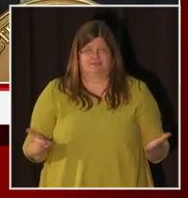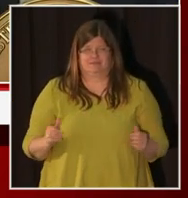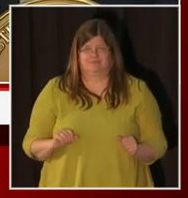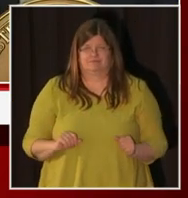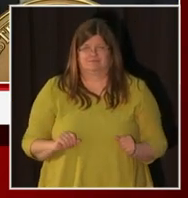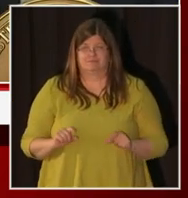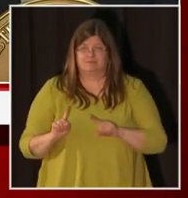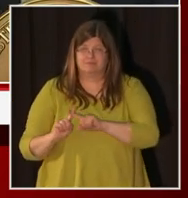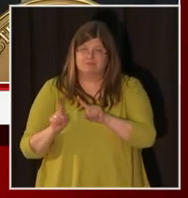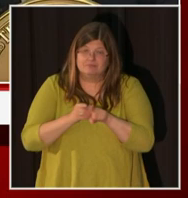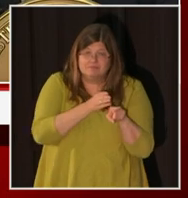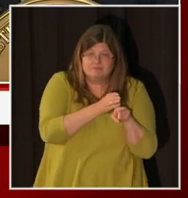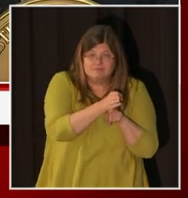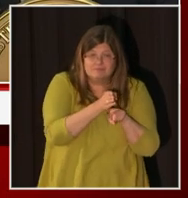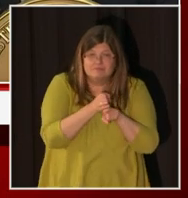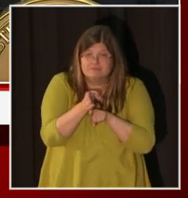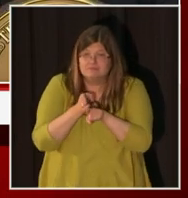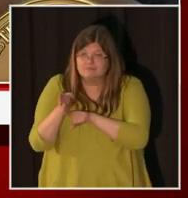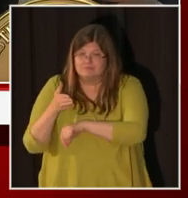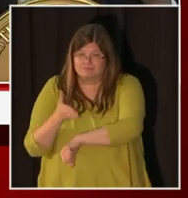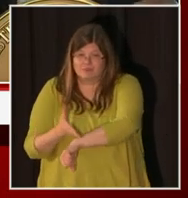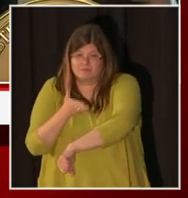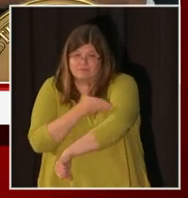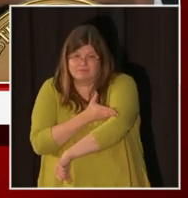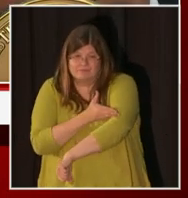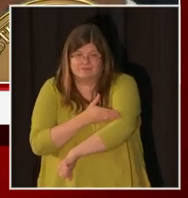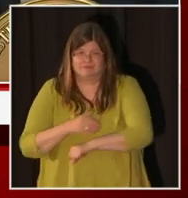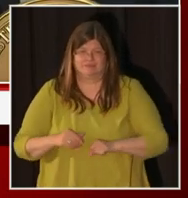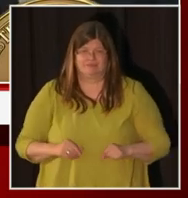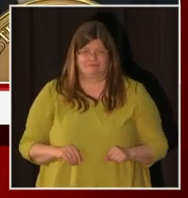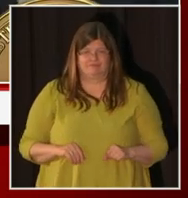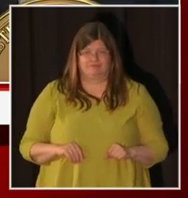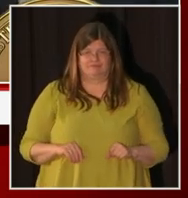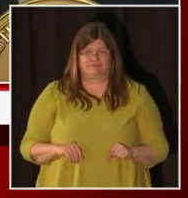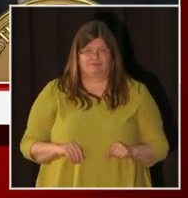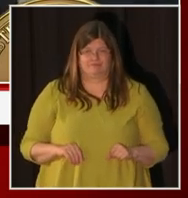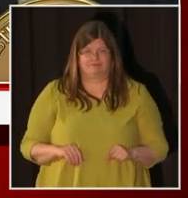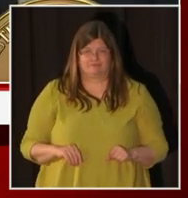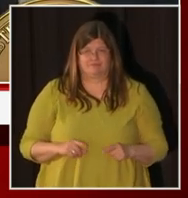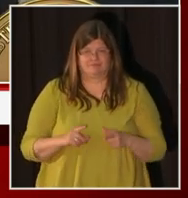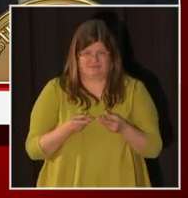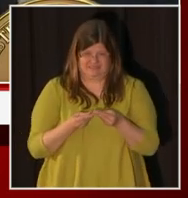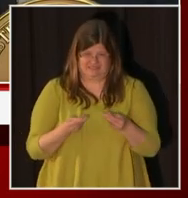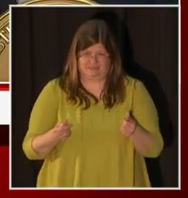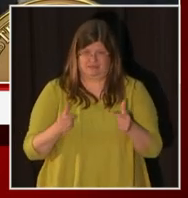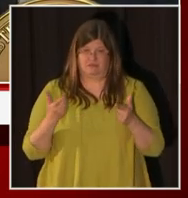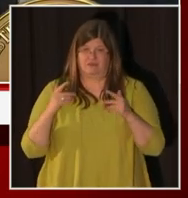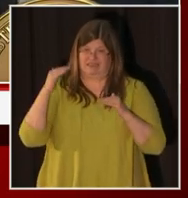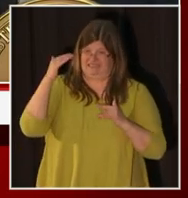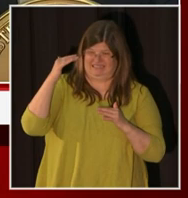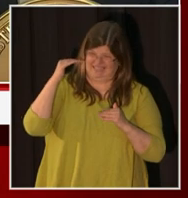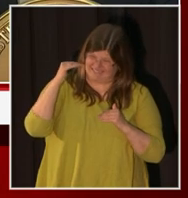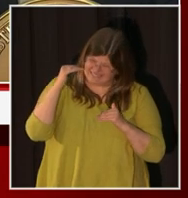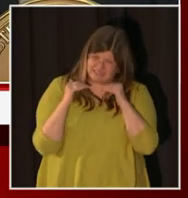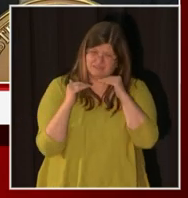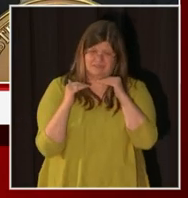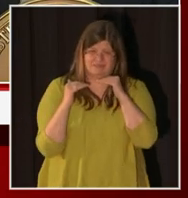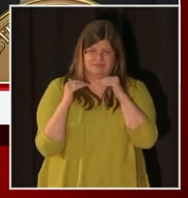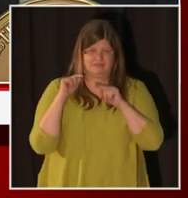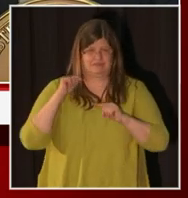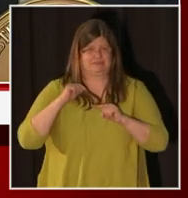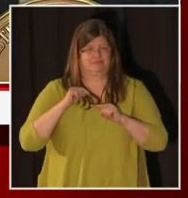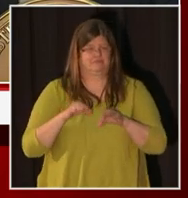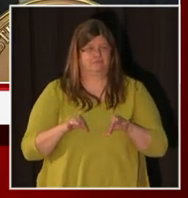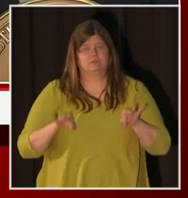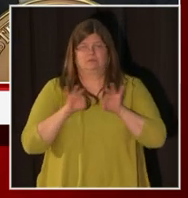areas for improvement in curing inequities in our city. Of course, in many ways,